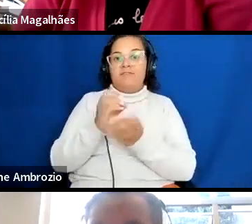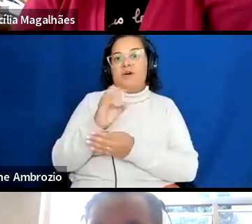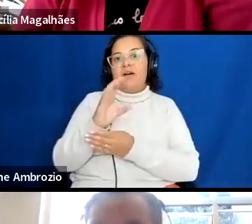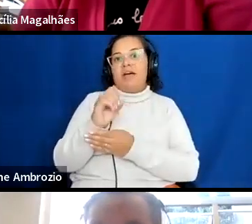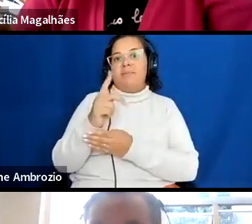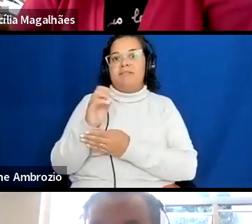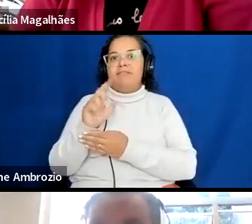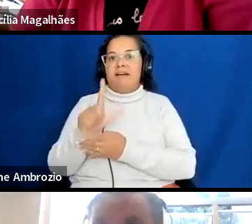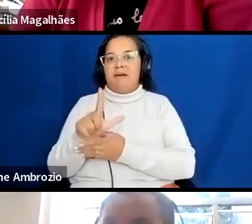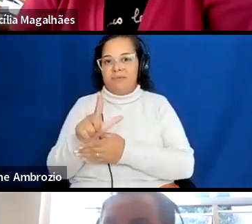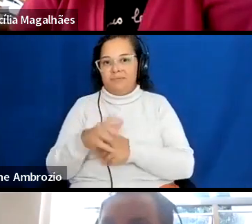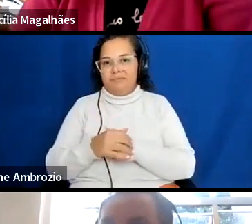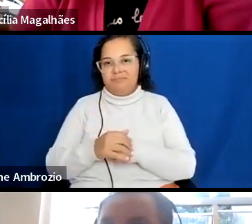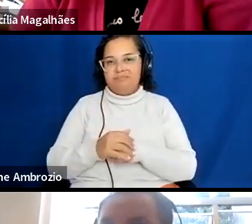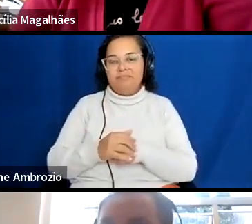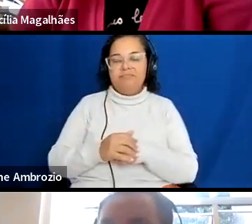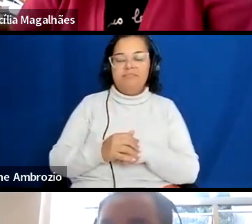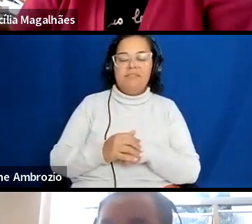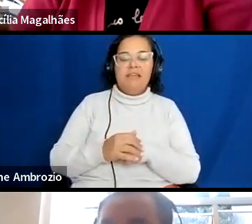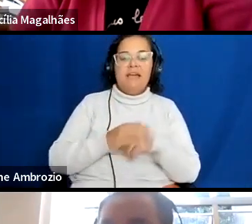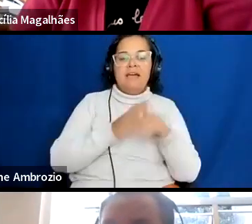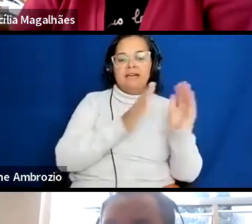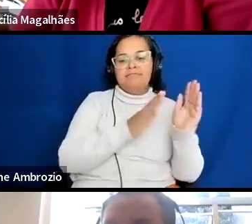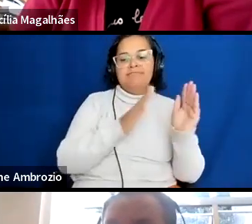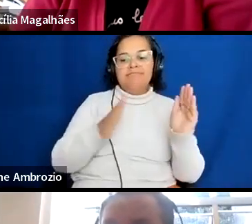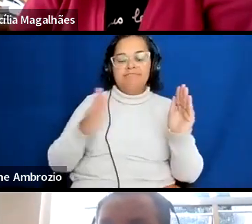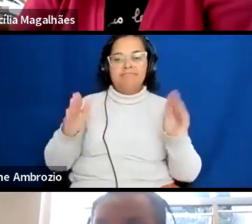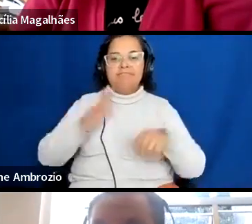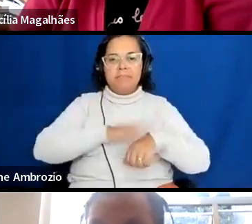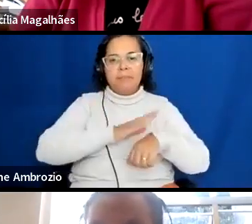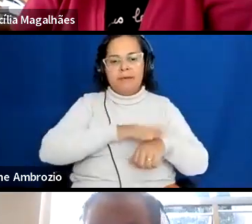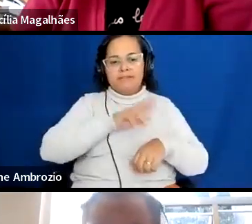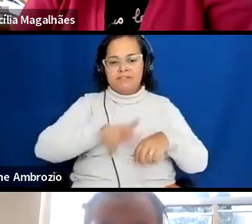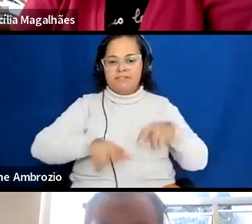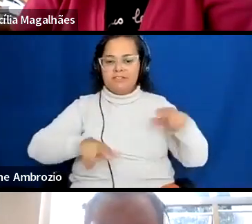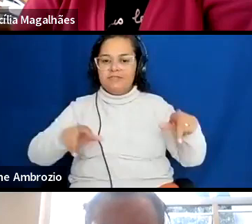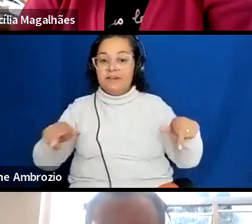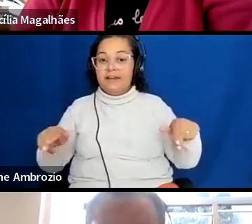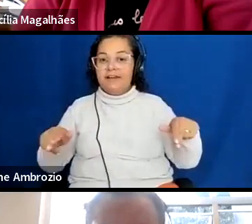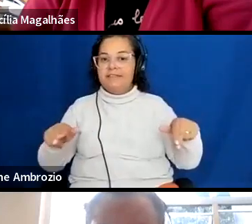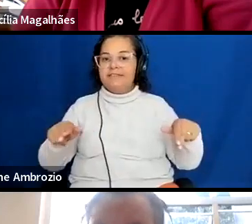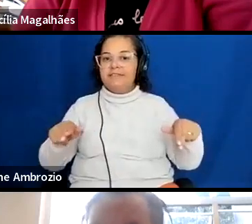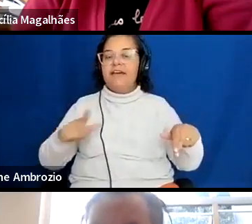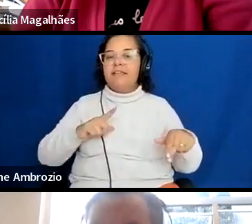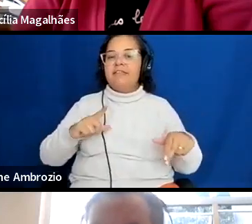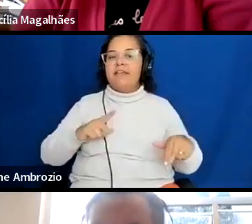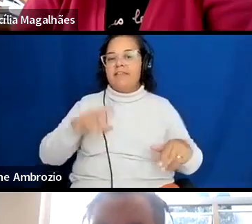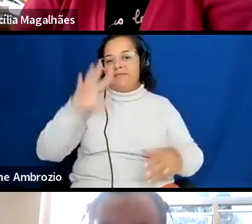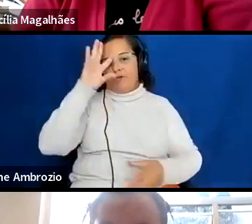his career. So if we look at 1925